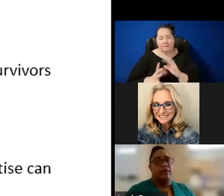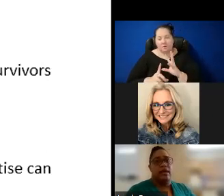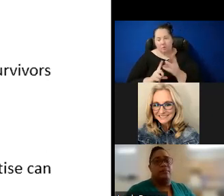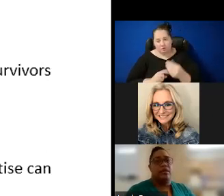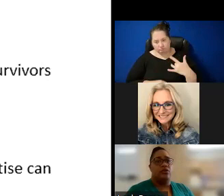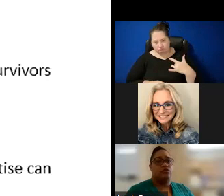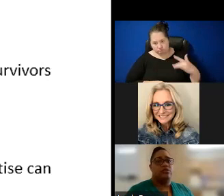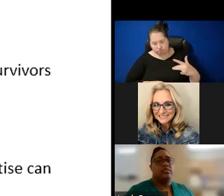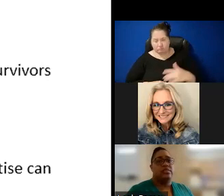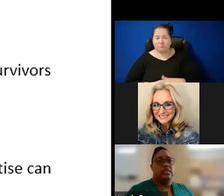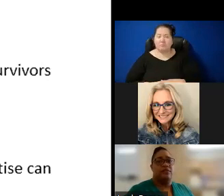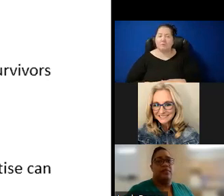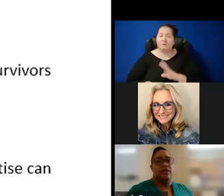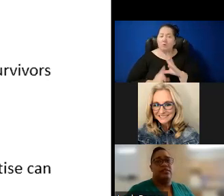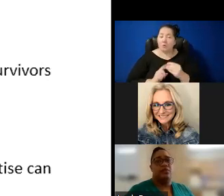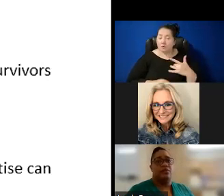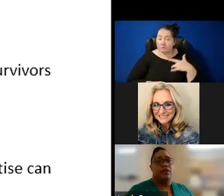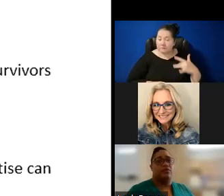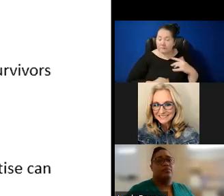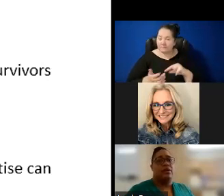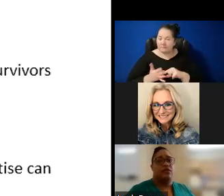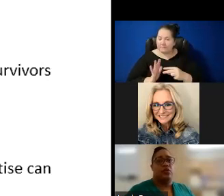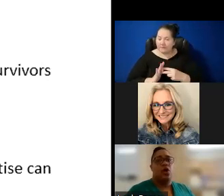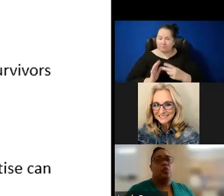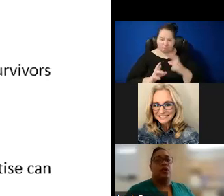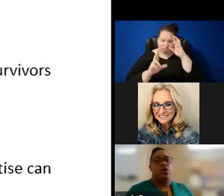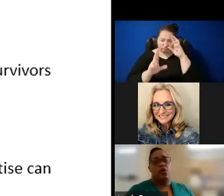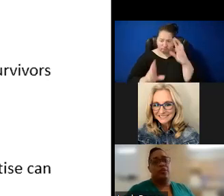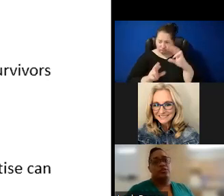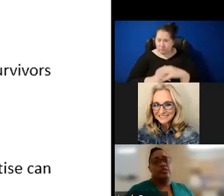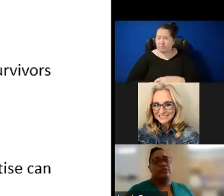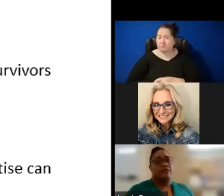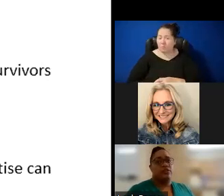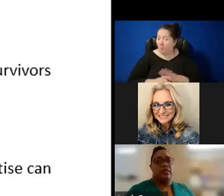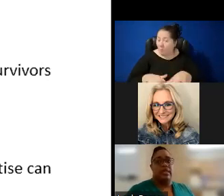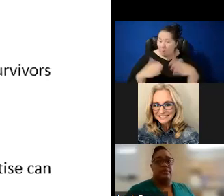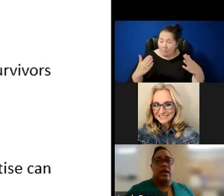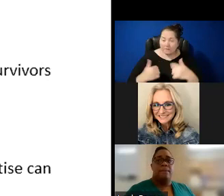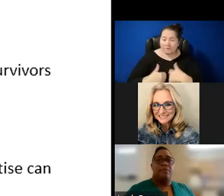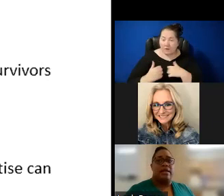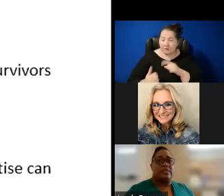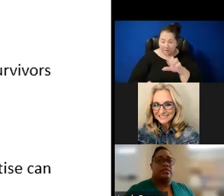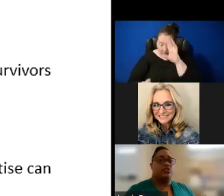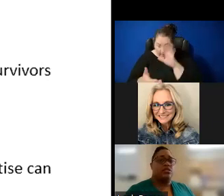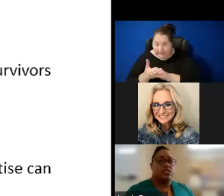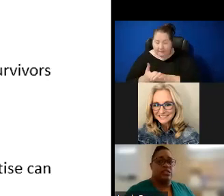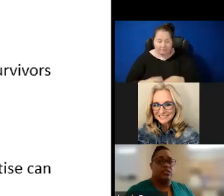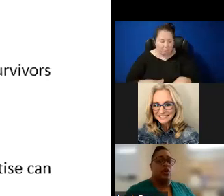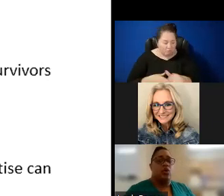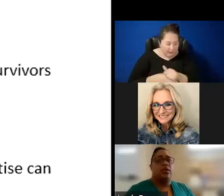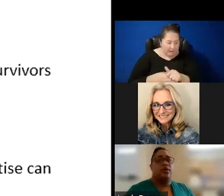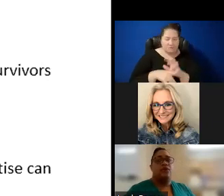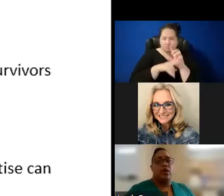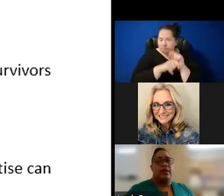sensitive. Again, being culturally sensitive means that we are being respectful. We are open to survivors' beliefs, practices, and